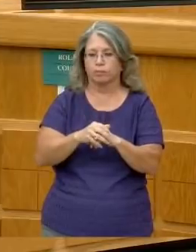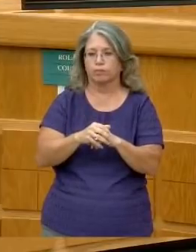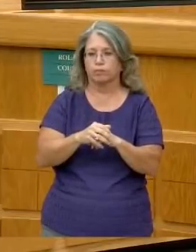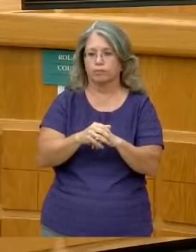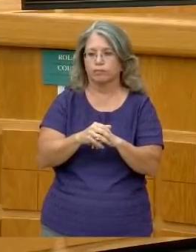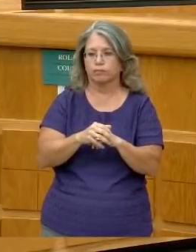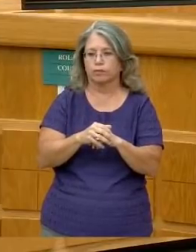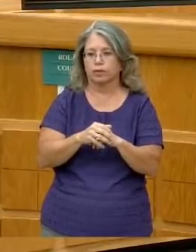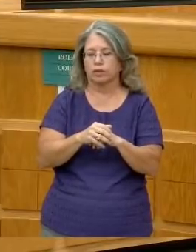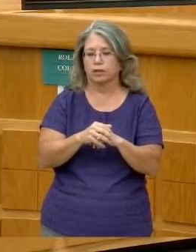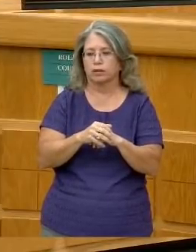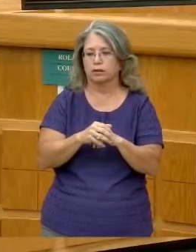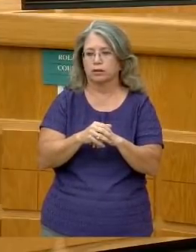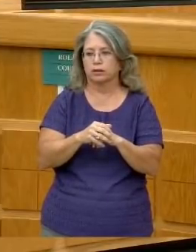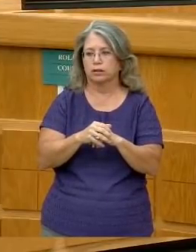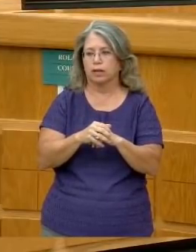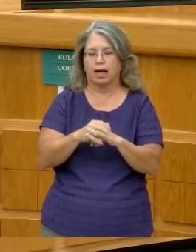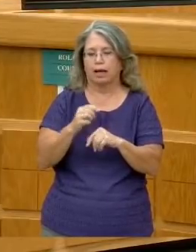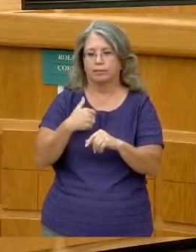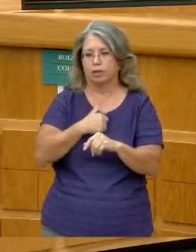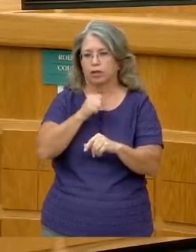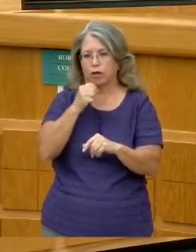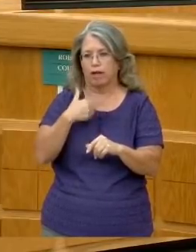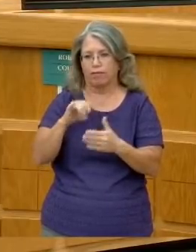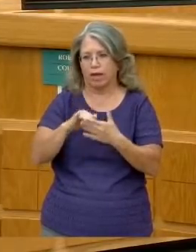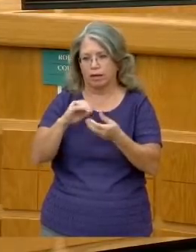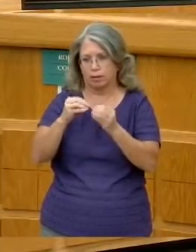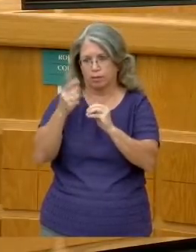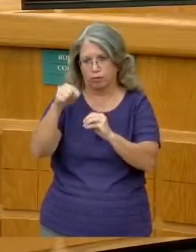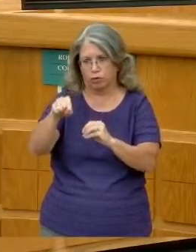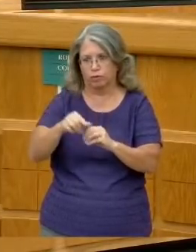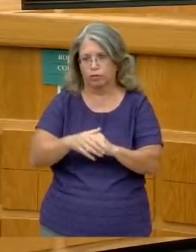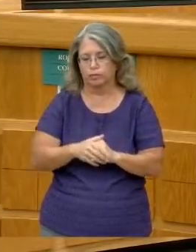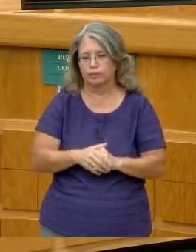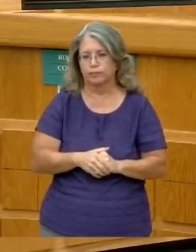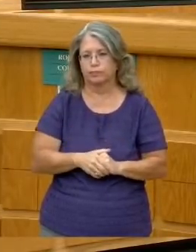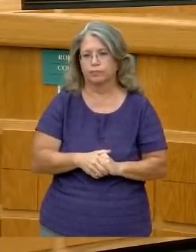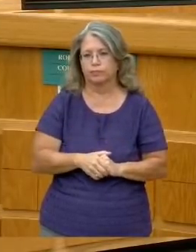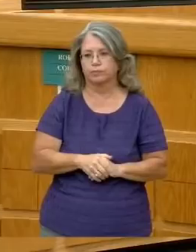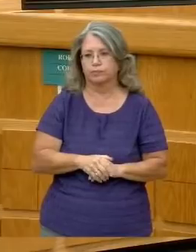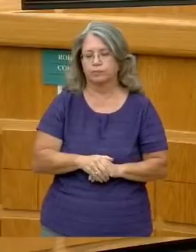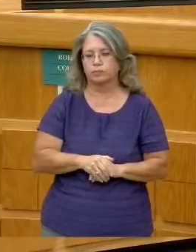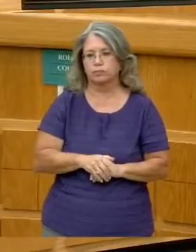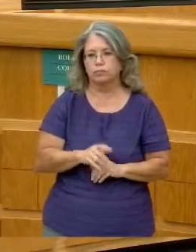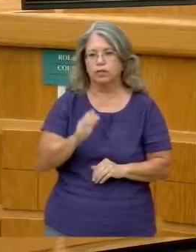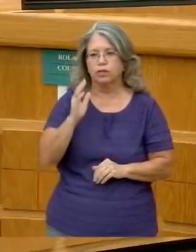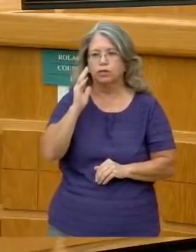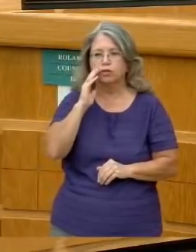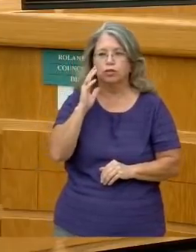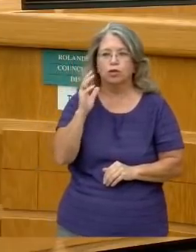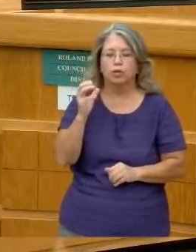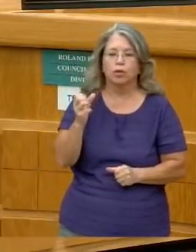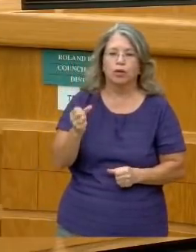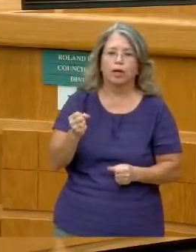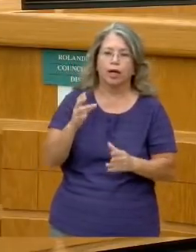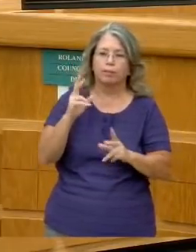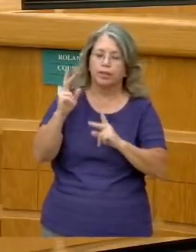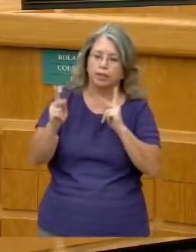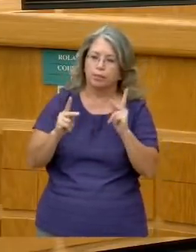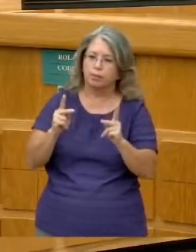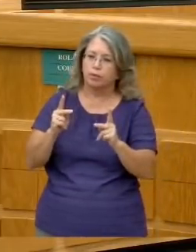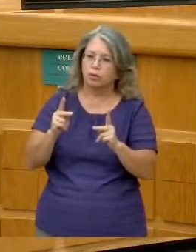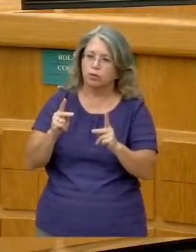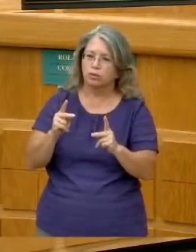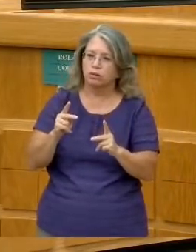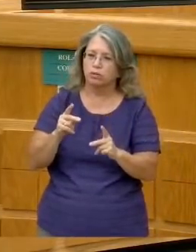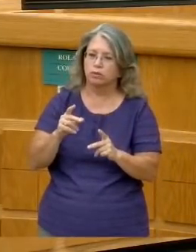it is. I can confirm that it is. I just don't have a number for you. Yeah. Okay. And do we know how many CC80 COVID positives